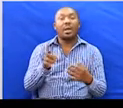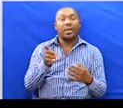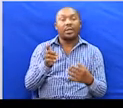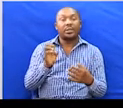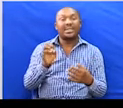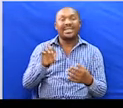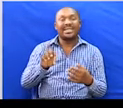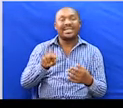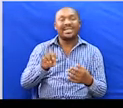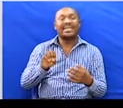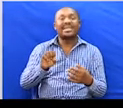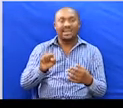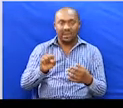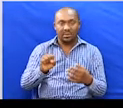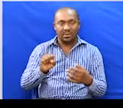Genes.